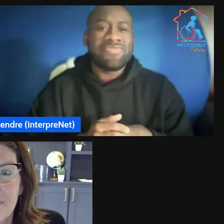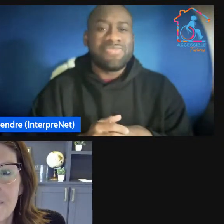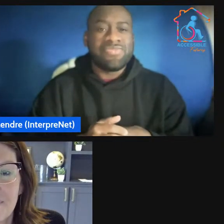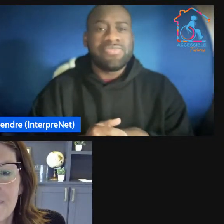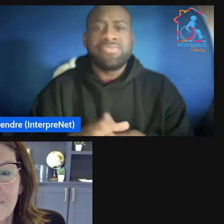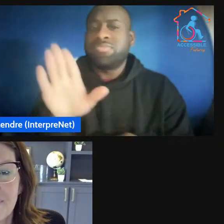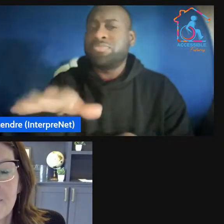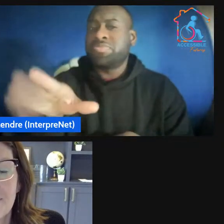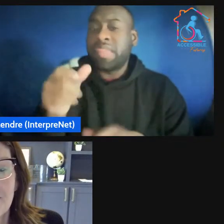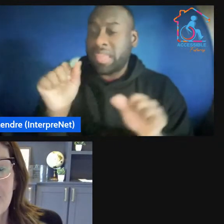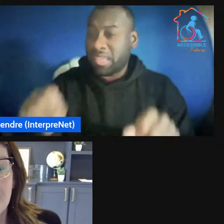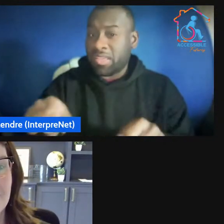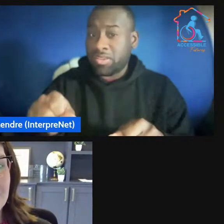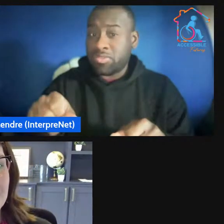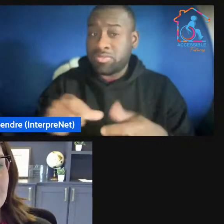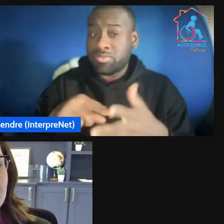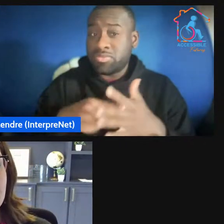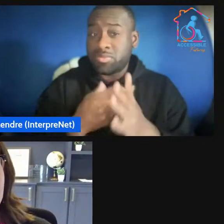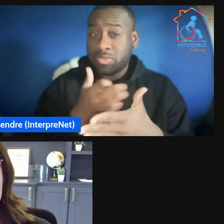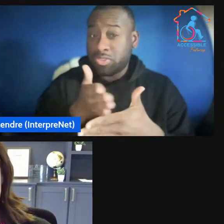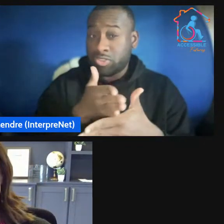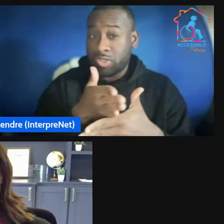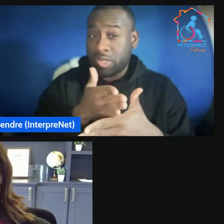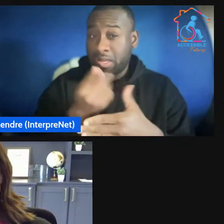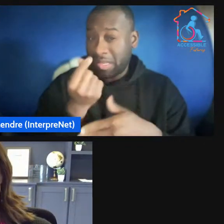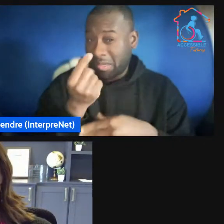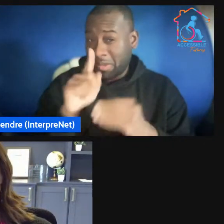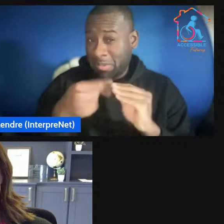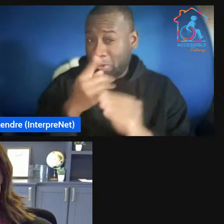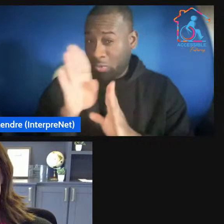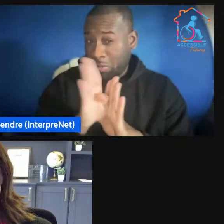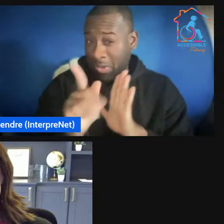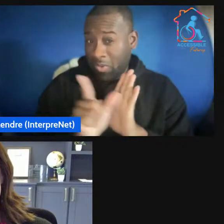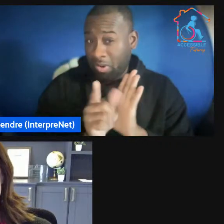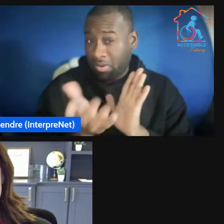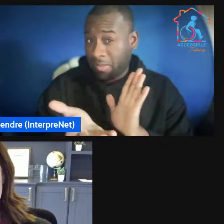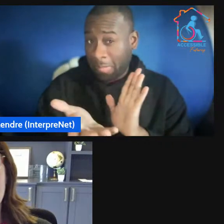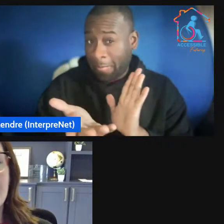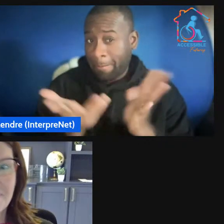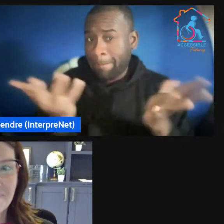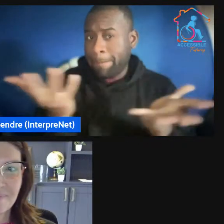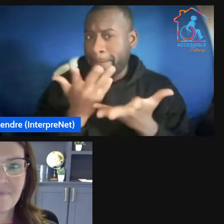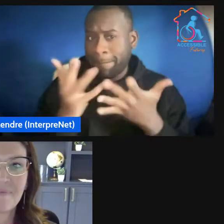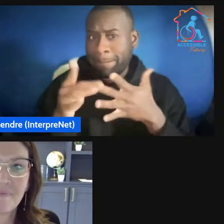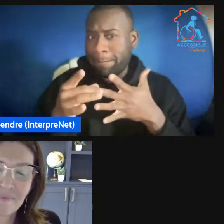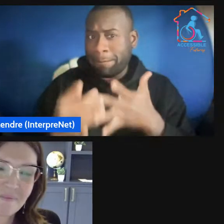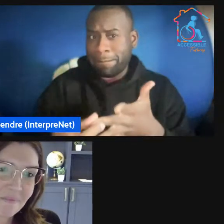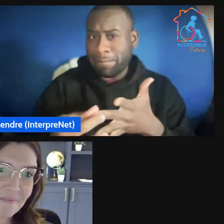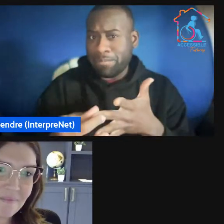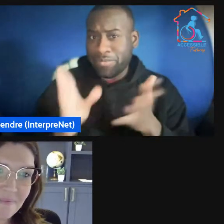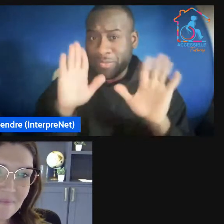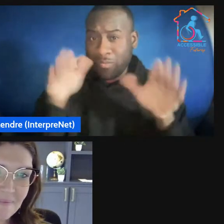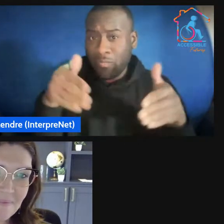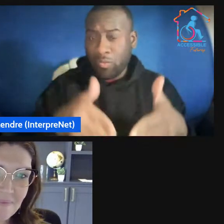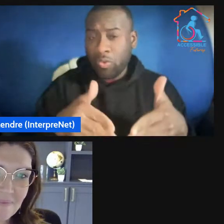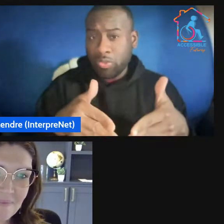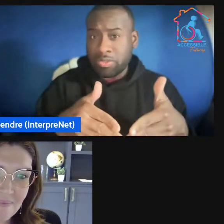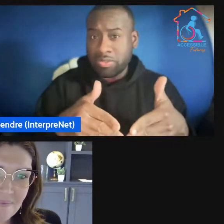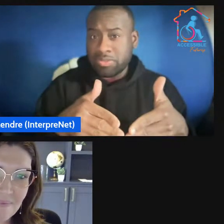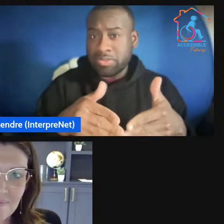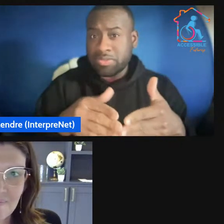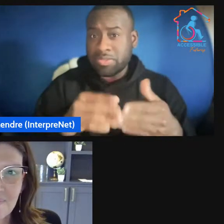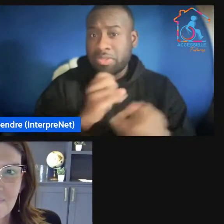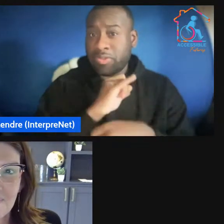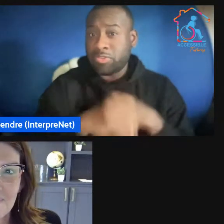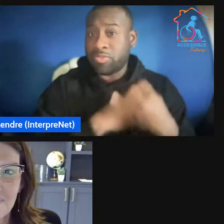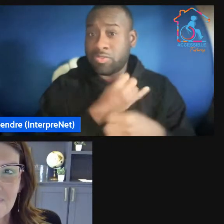Carrie, can you start by sharing a little bit about your background and what led you to focus on universal design